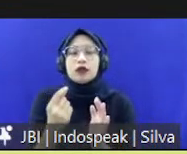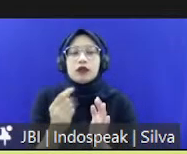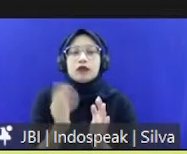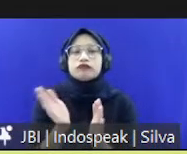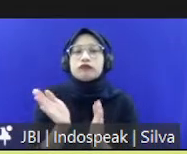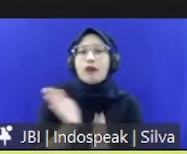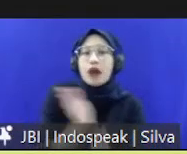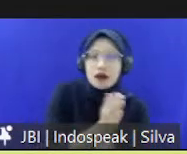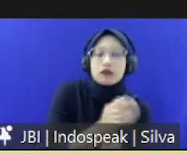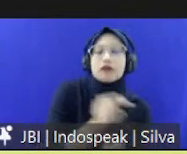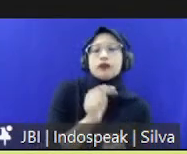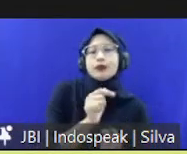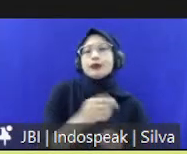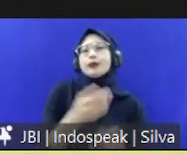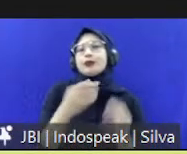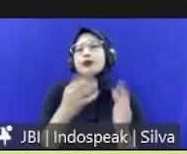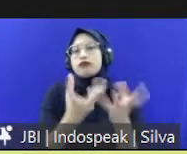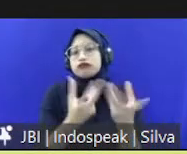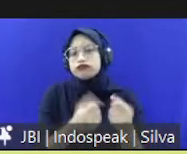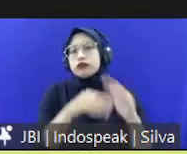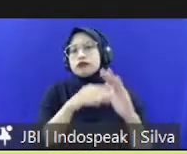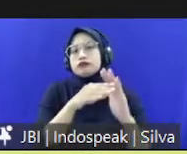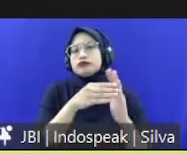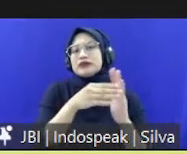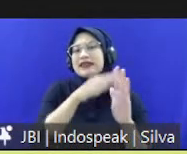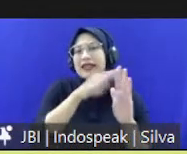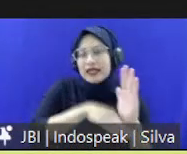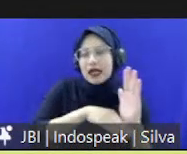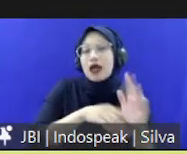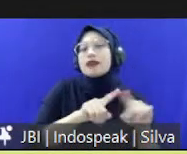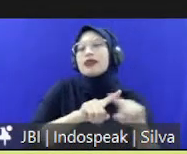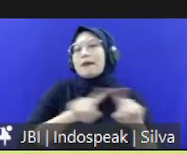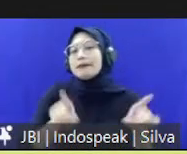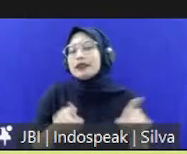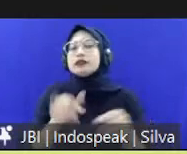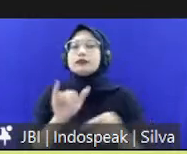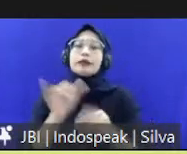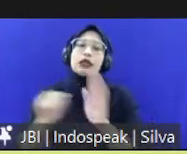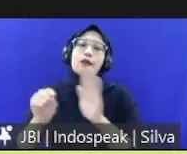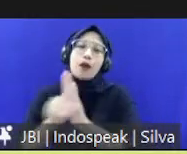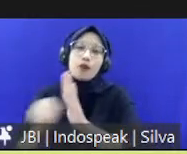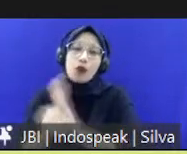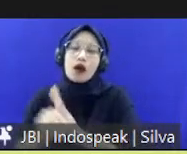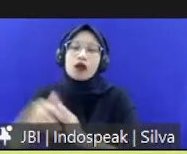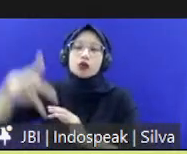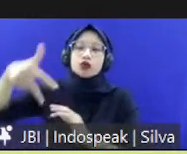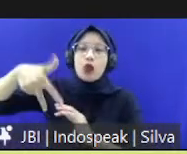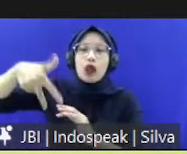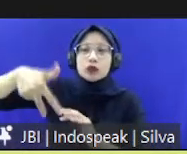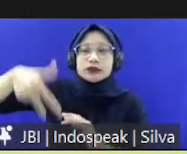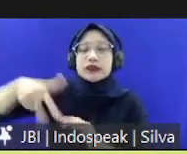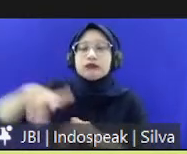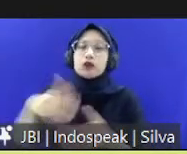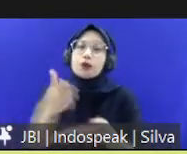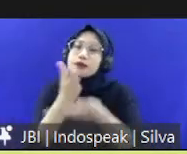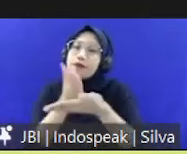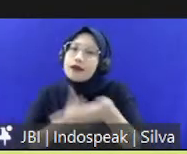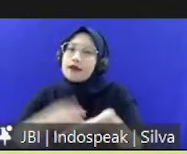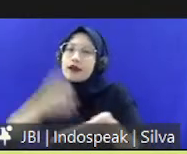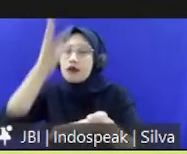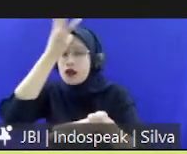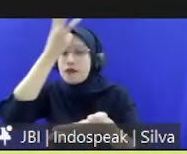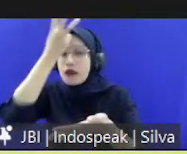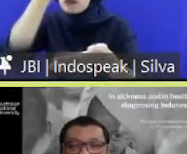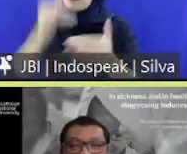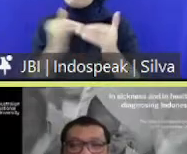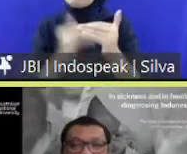But then in other part of Indonesia, like in Papua, in Sulawesi, and some part in Kalimantan, is still quite high one.